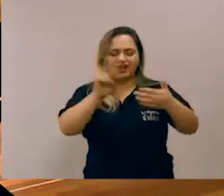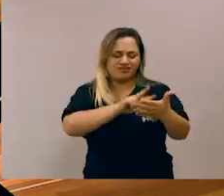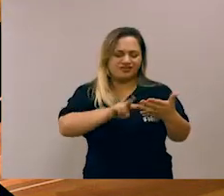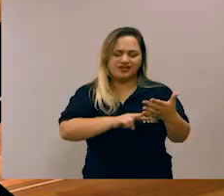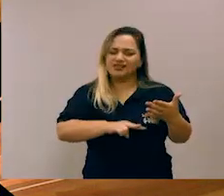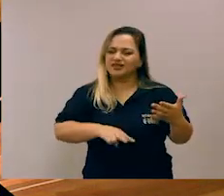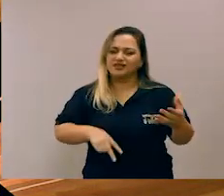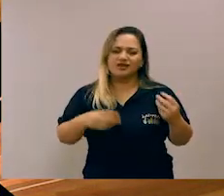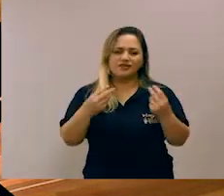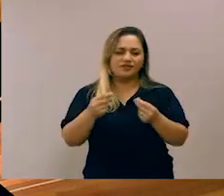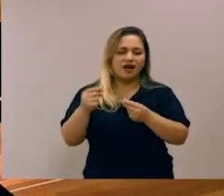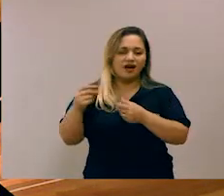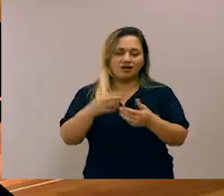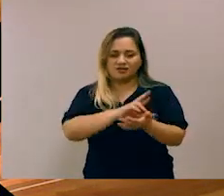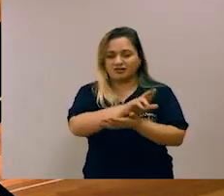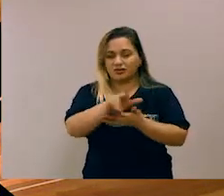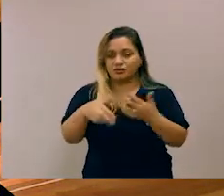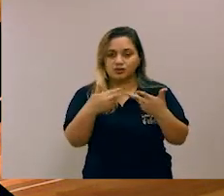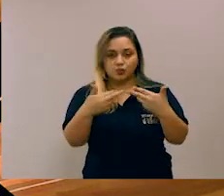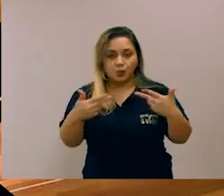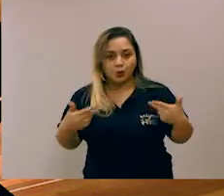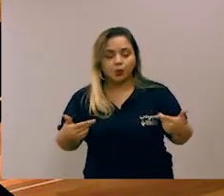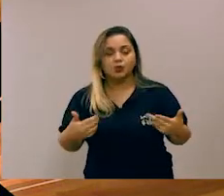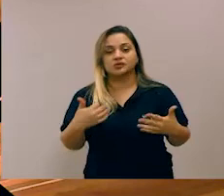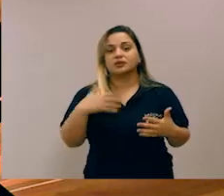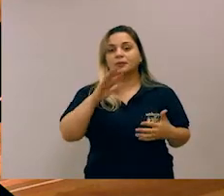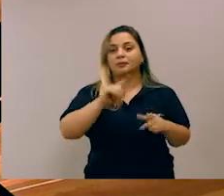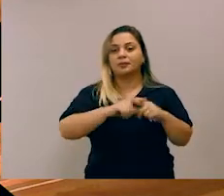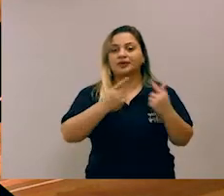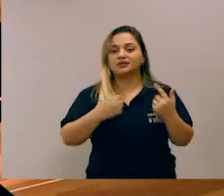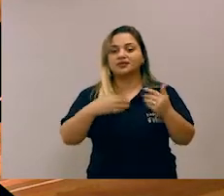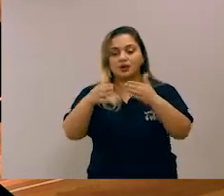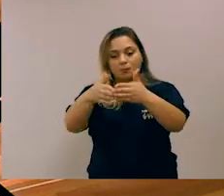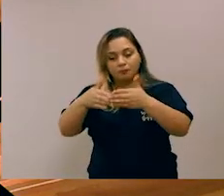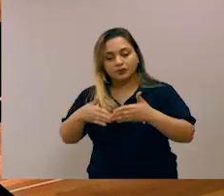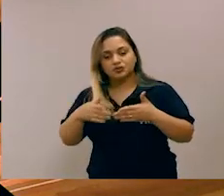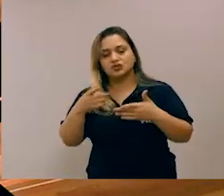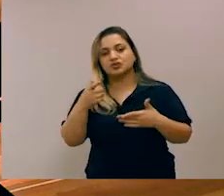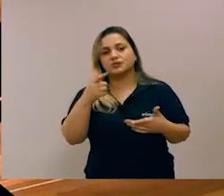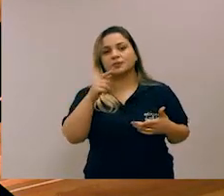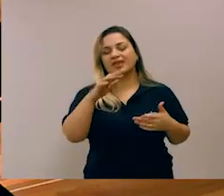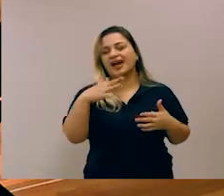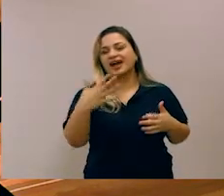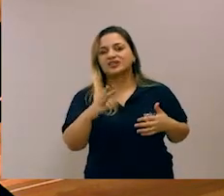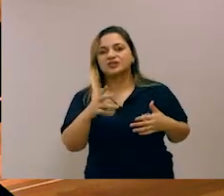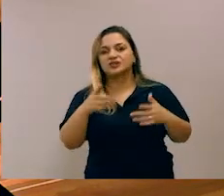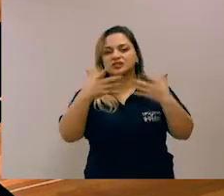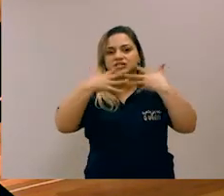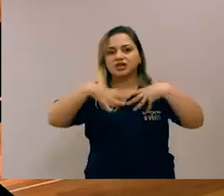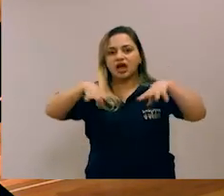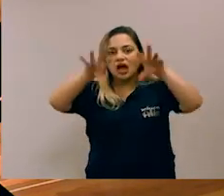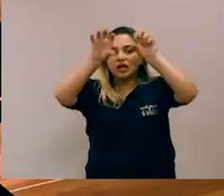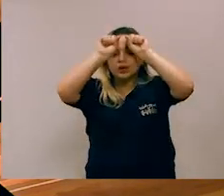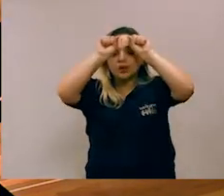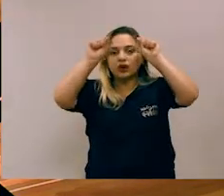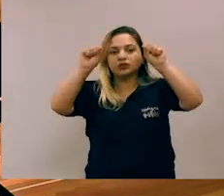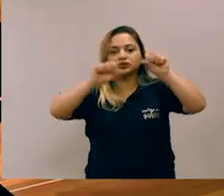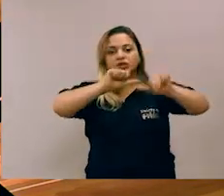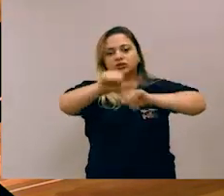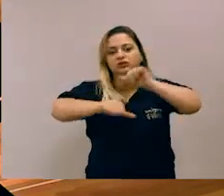reading about that, but we have a query, and then the language generates a poem or